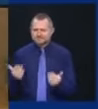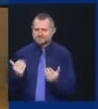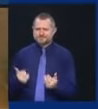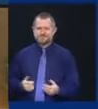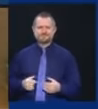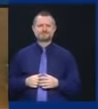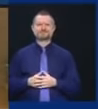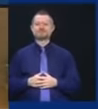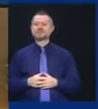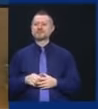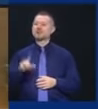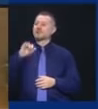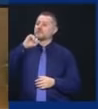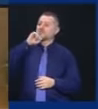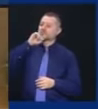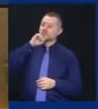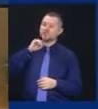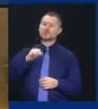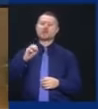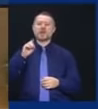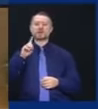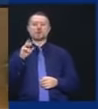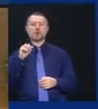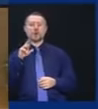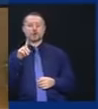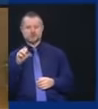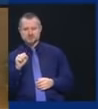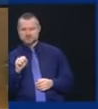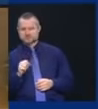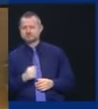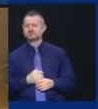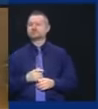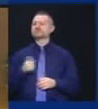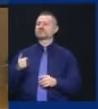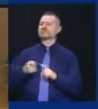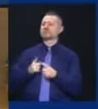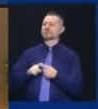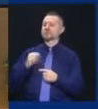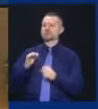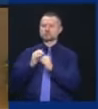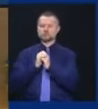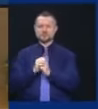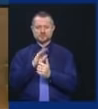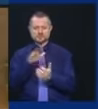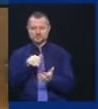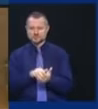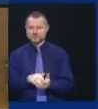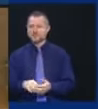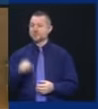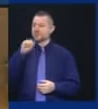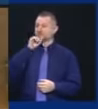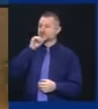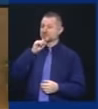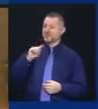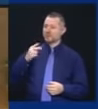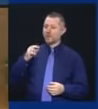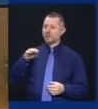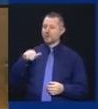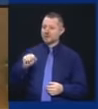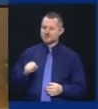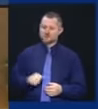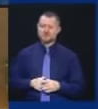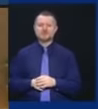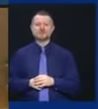Okay. And Bishop C. Nathan Edwards, Friendship Worship Center. Bishop Arthur Thomas, Oneness Rehoboth Apostle